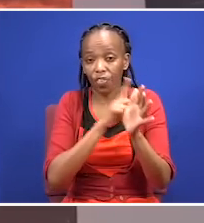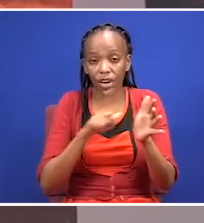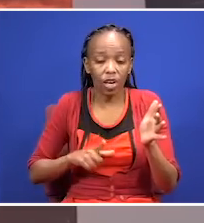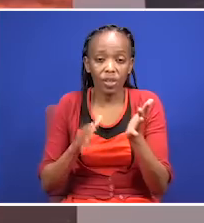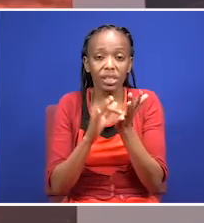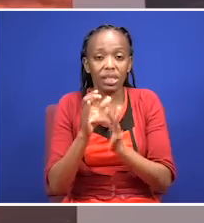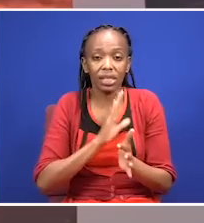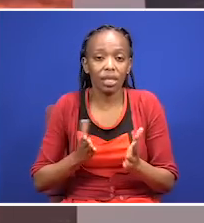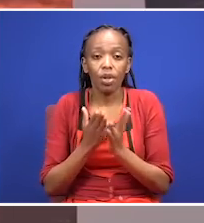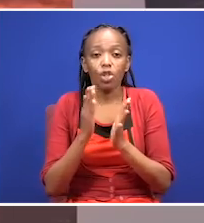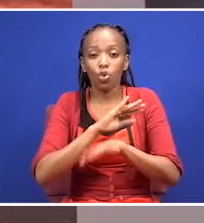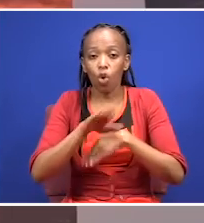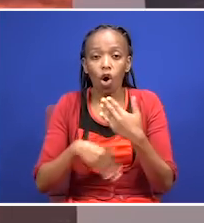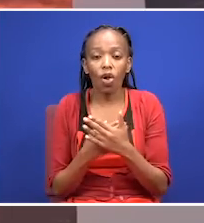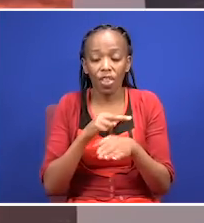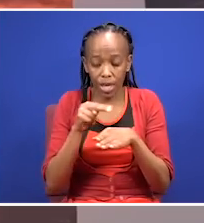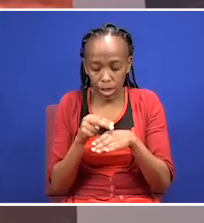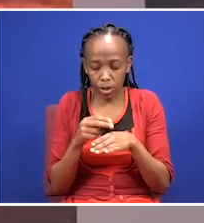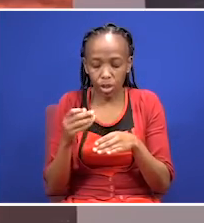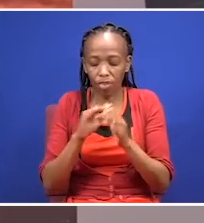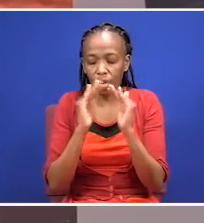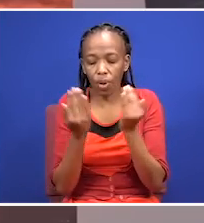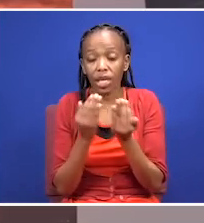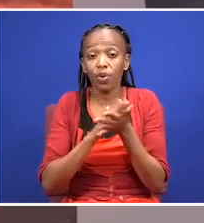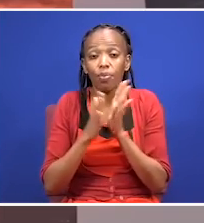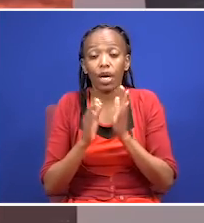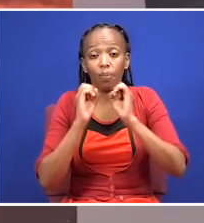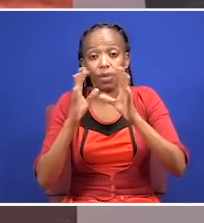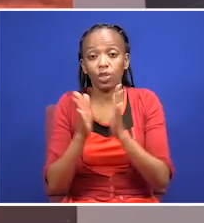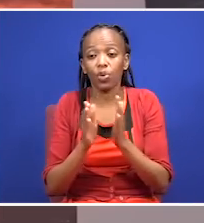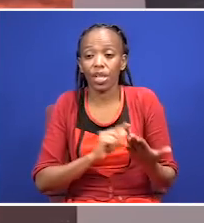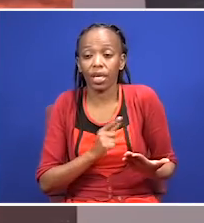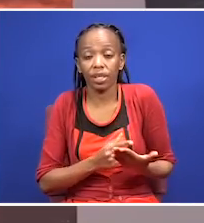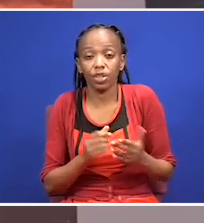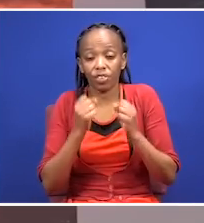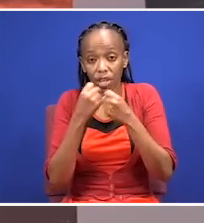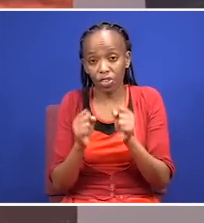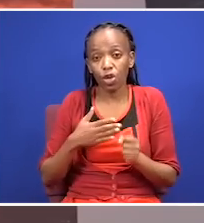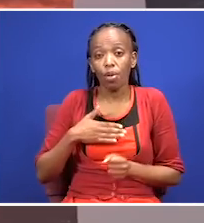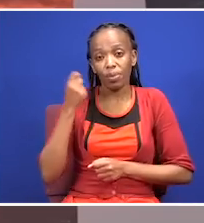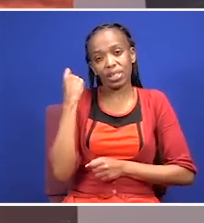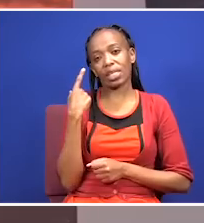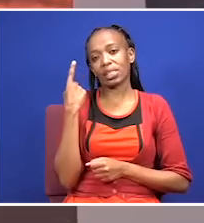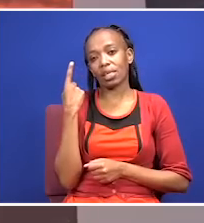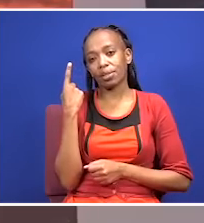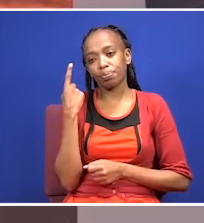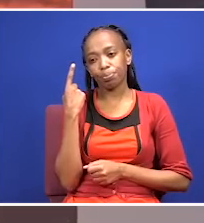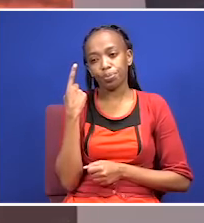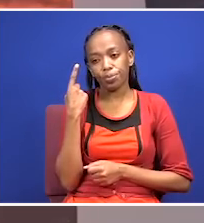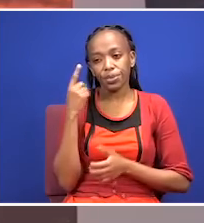the nations of the world would be blessed with the grace of salvation kindly take note dear listener here